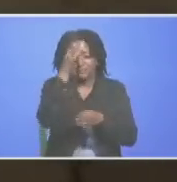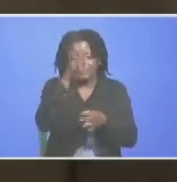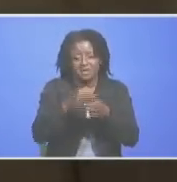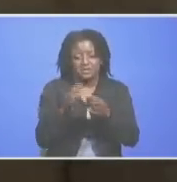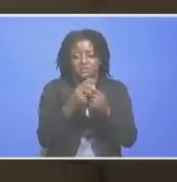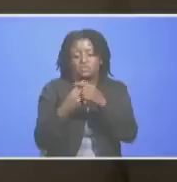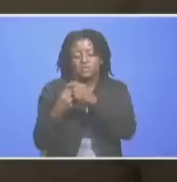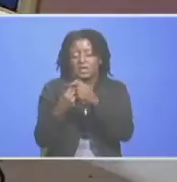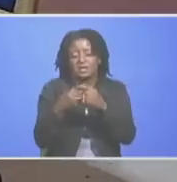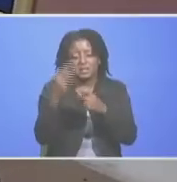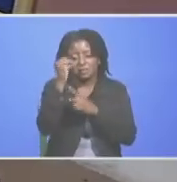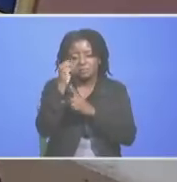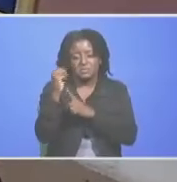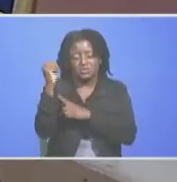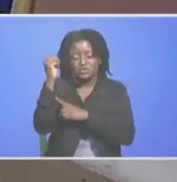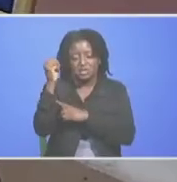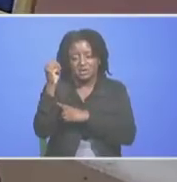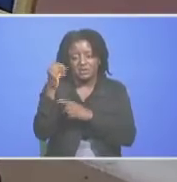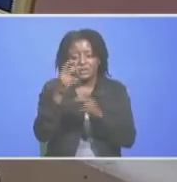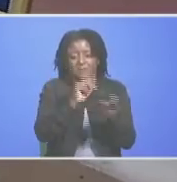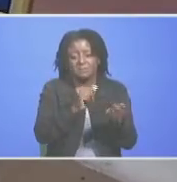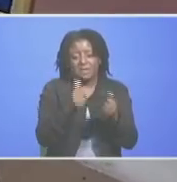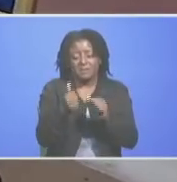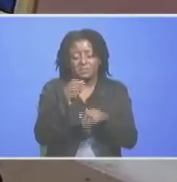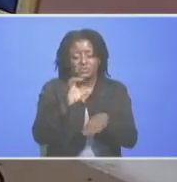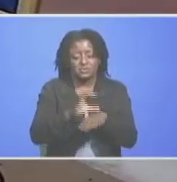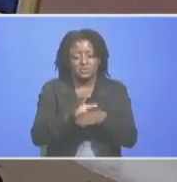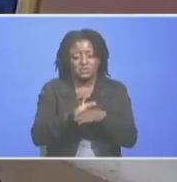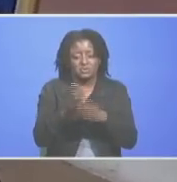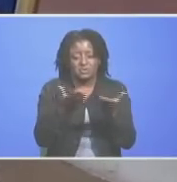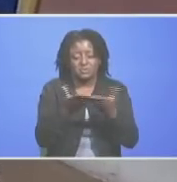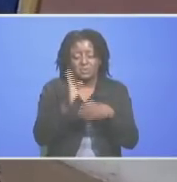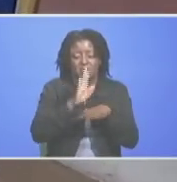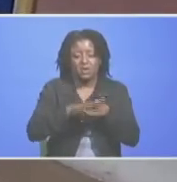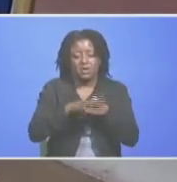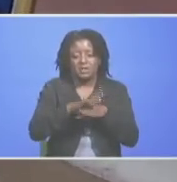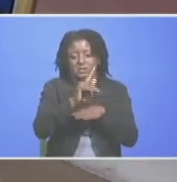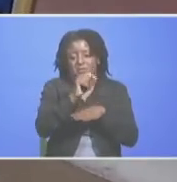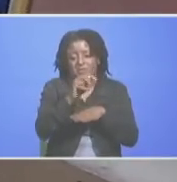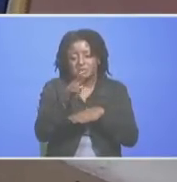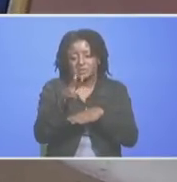Baptist Church. The service will be aired live on the Bahamas Radio Network.